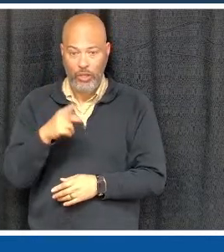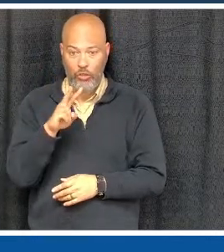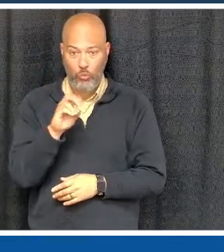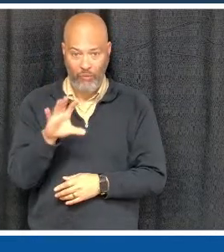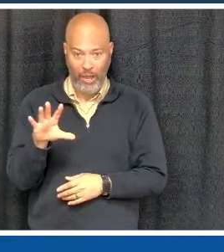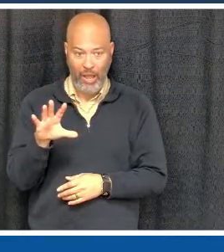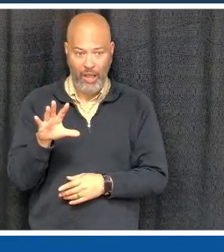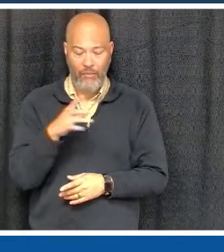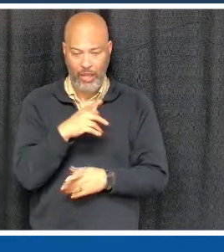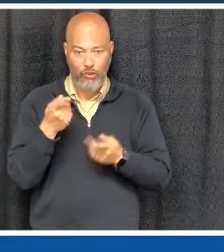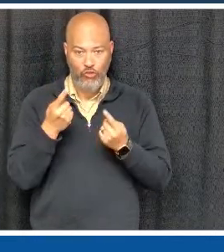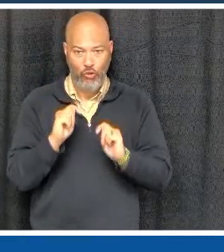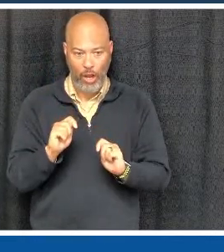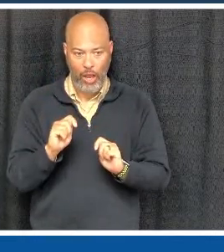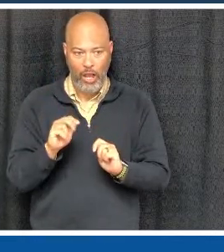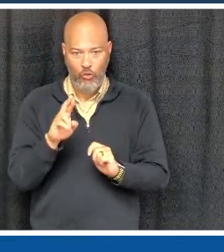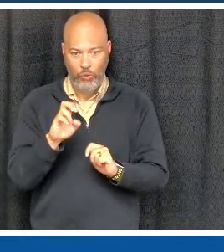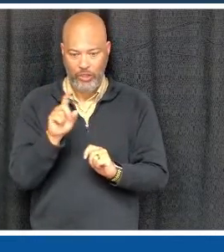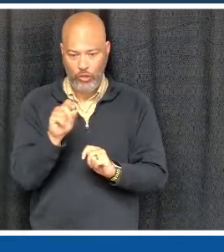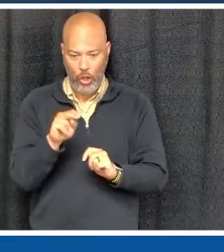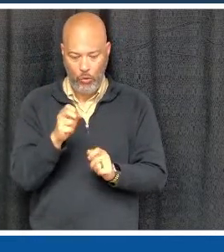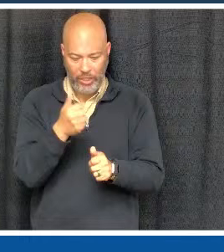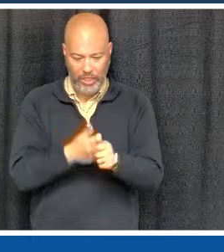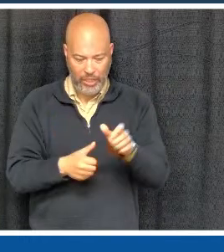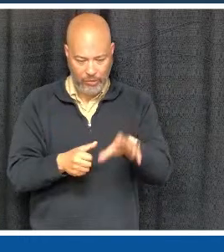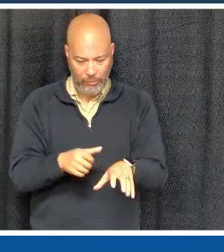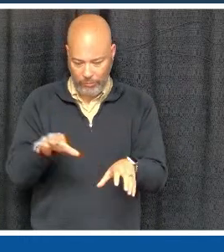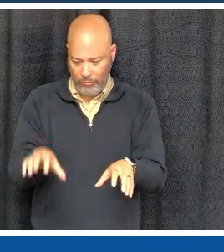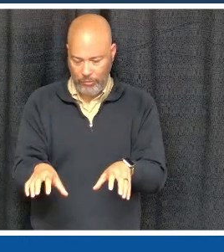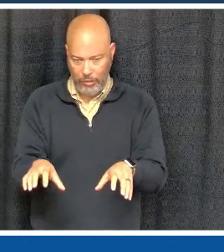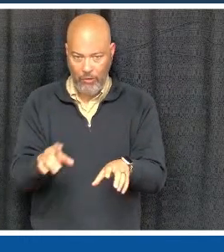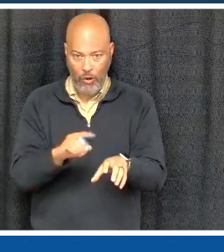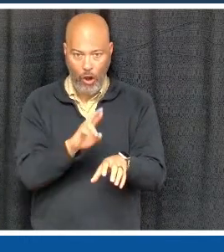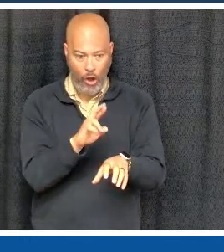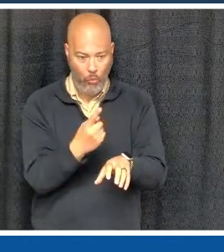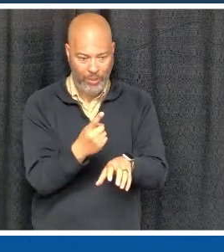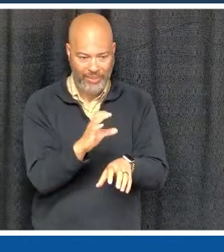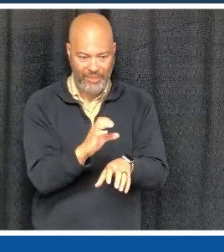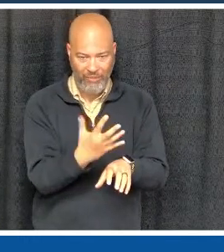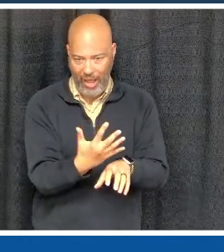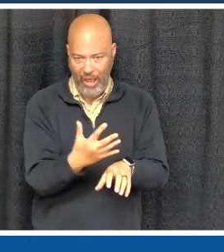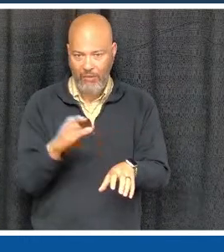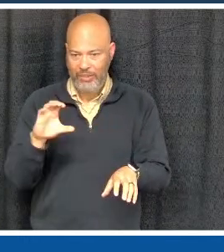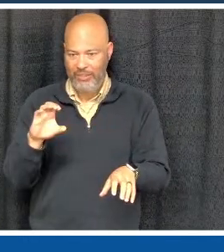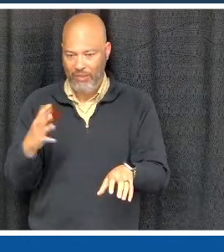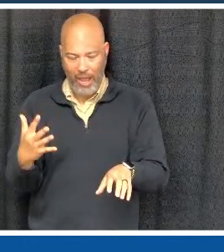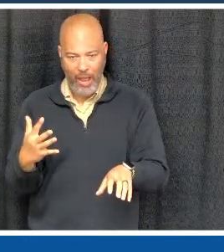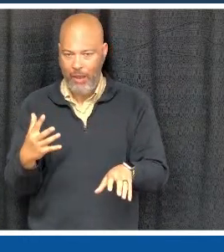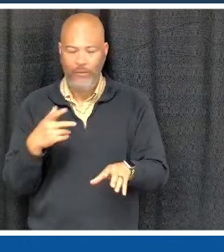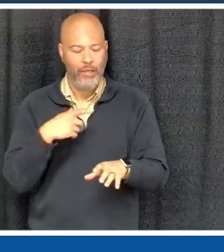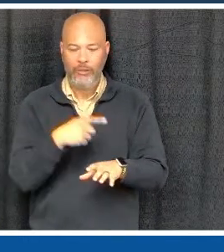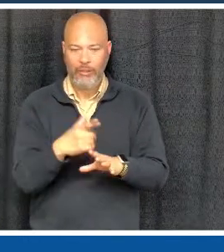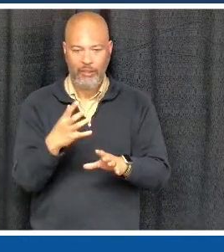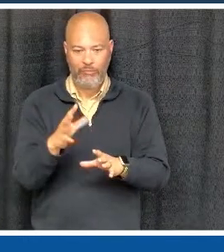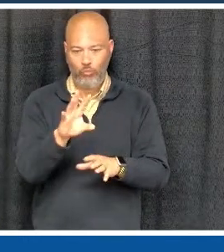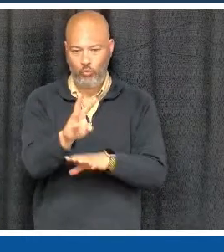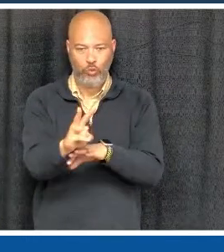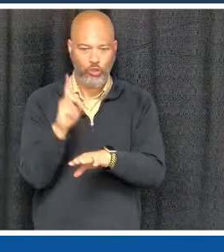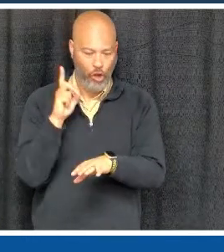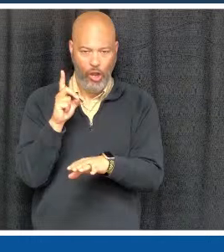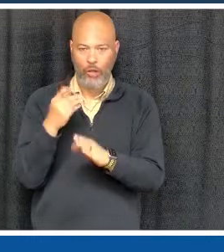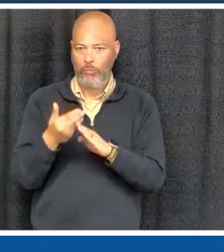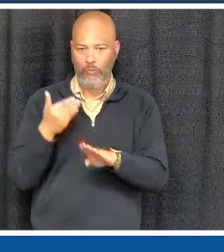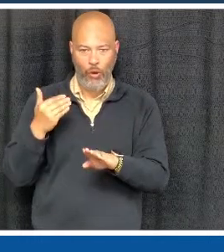2005, they attempted to rezone each parcel separately from R1 to C5, and it was withdrawn at the Planning Commission before it even got to